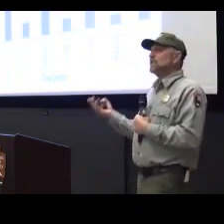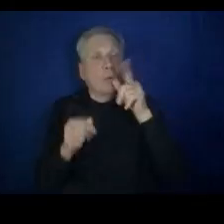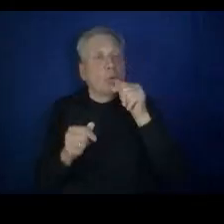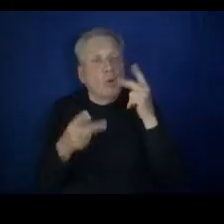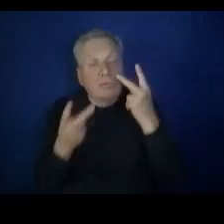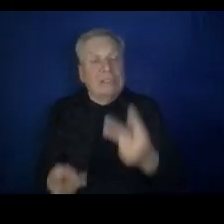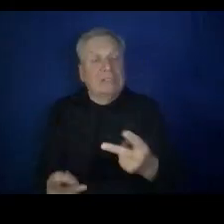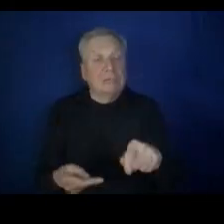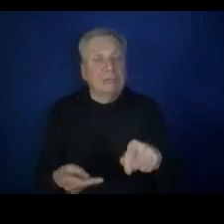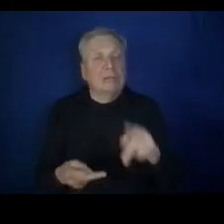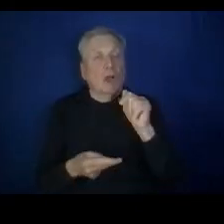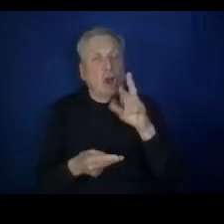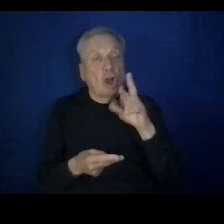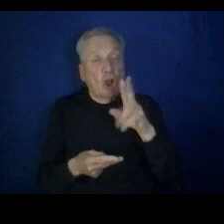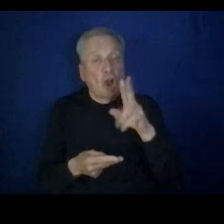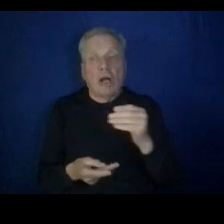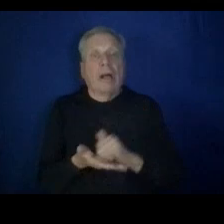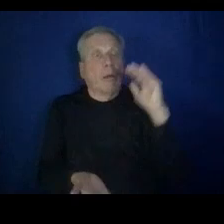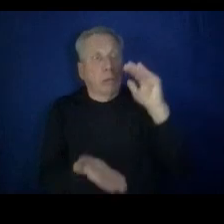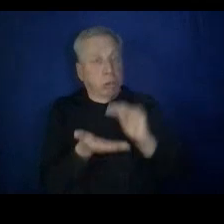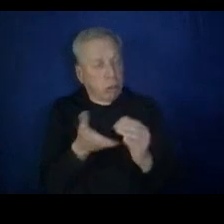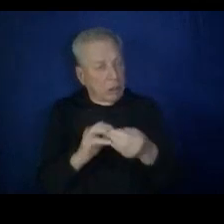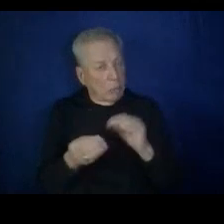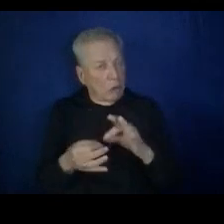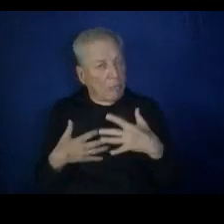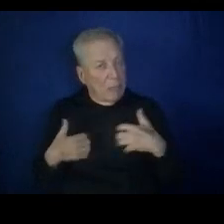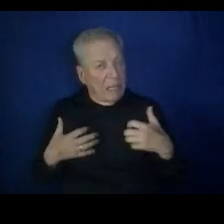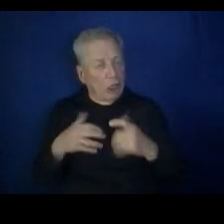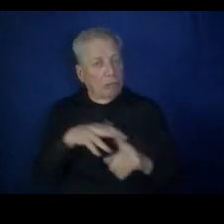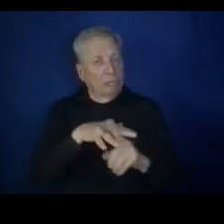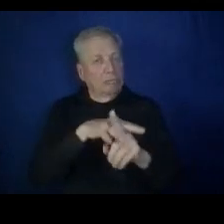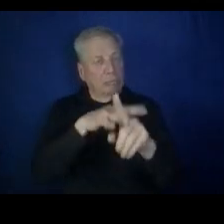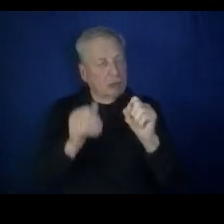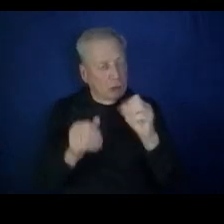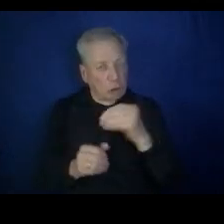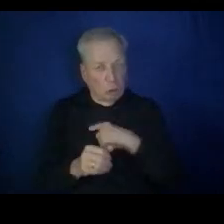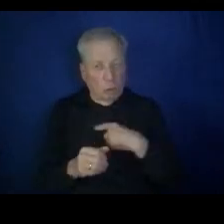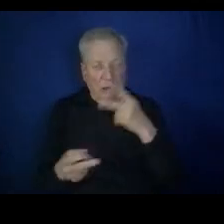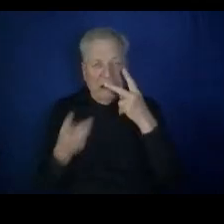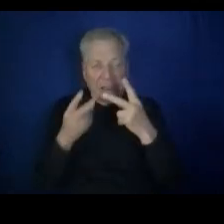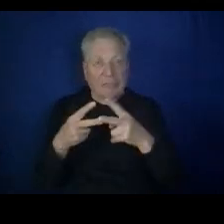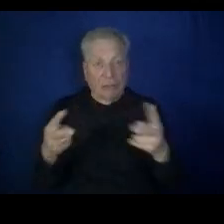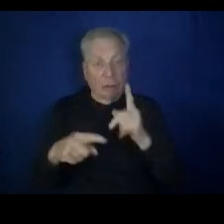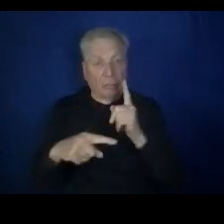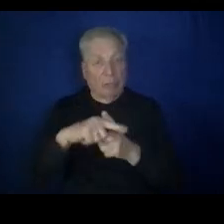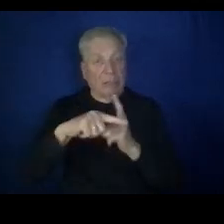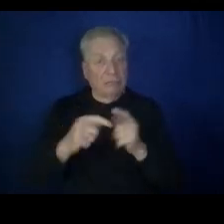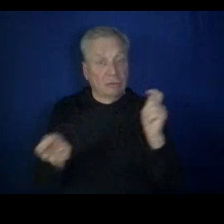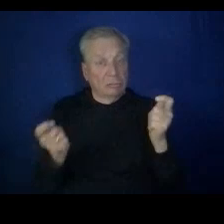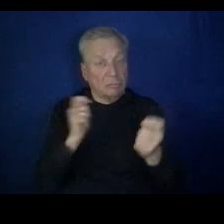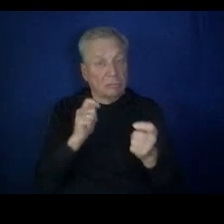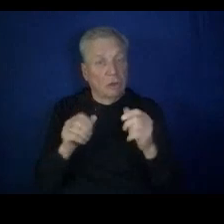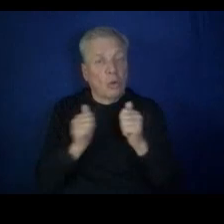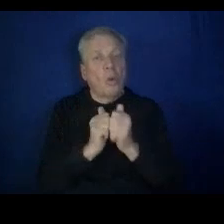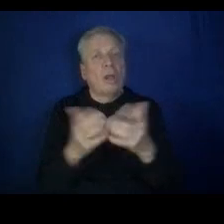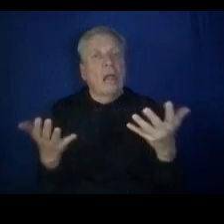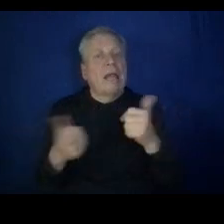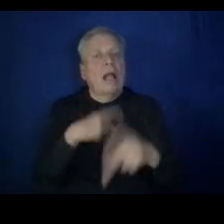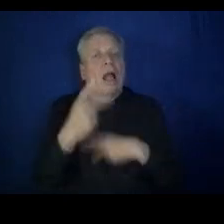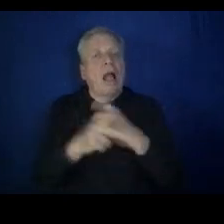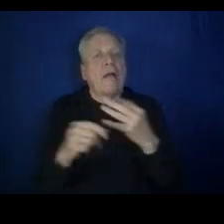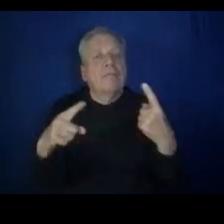very slowly increasing bear population, we're seeing very positive trends as far as conflicts are going down. So